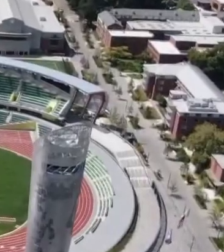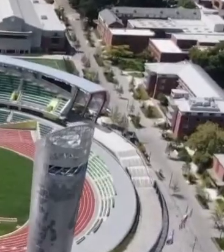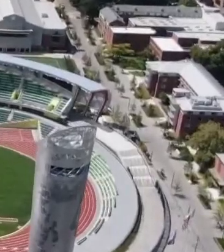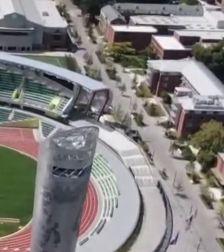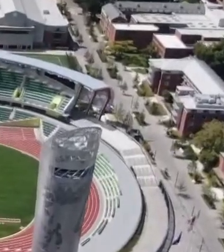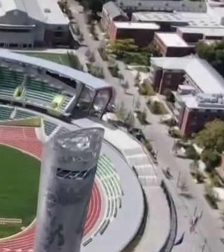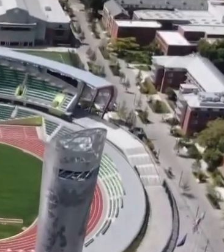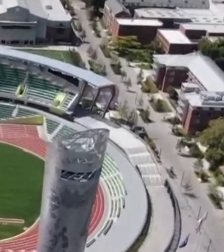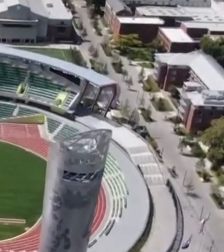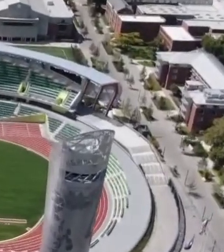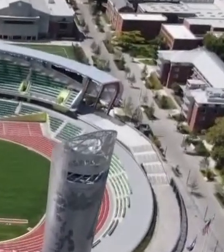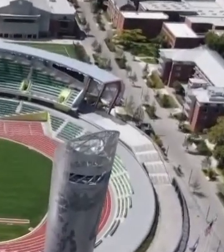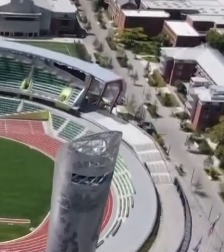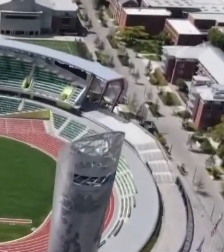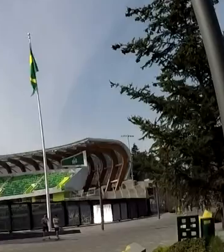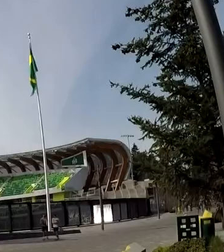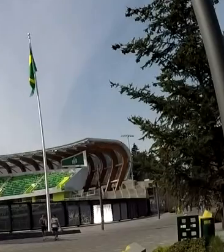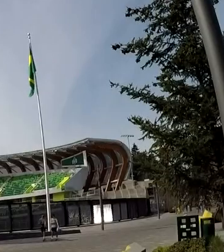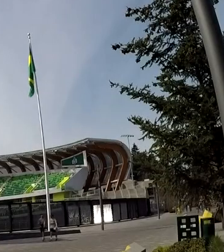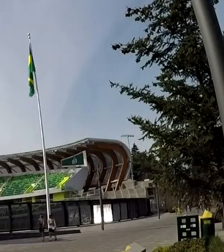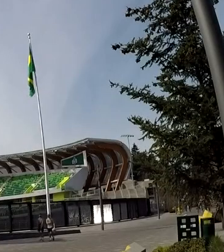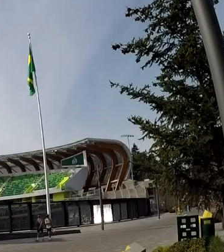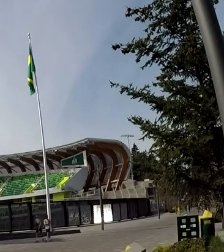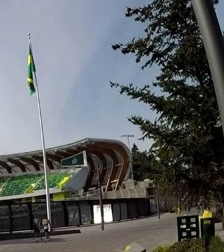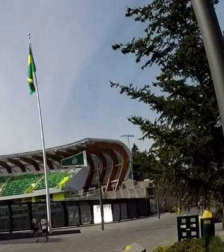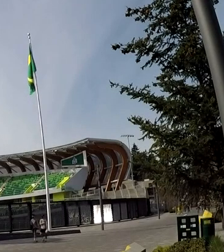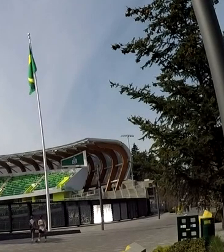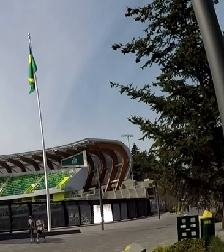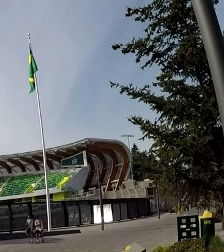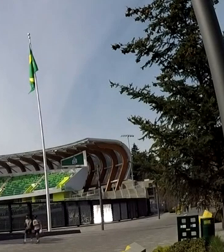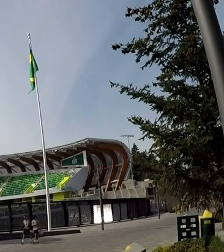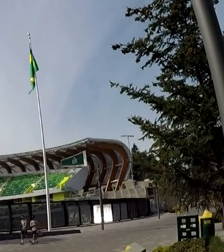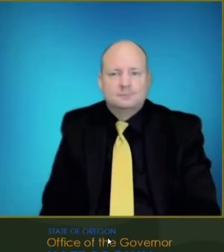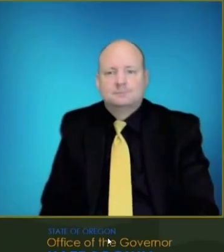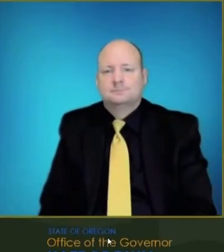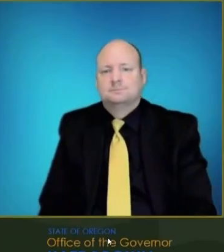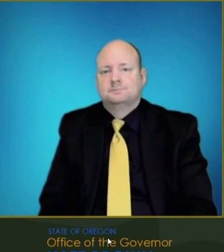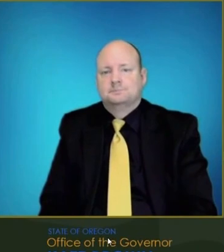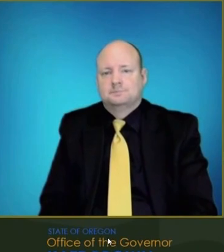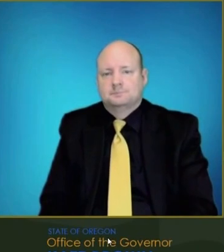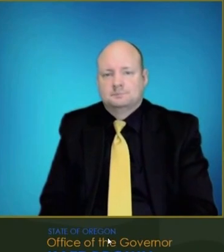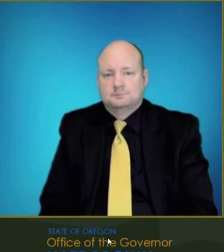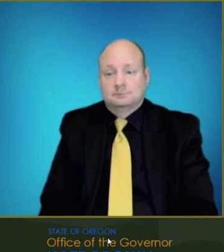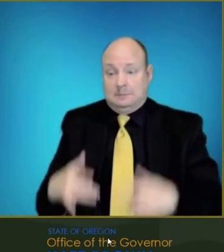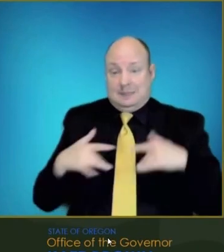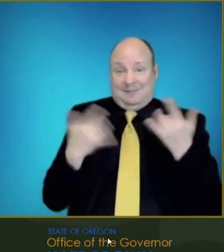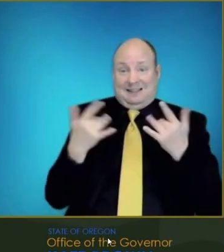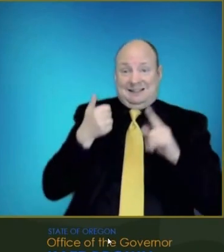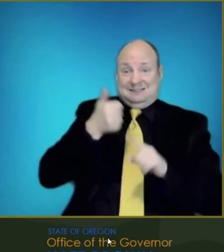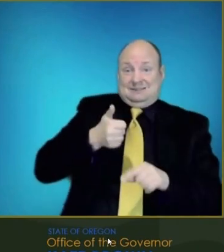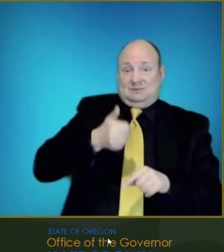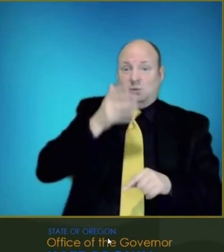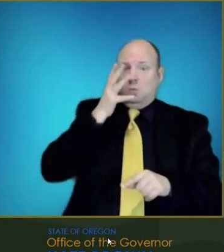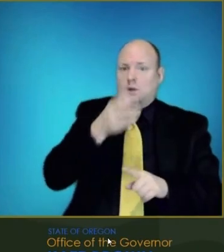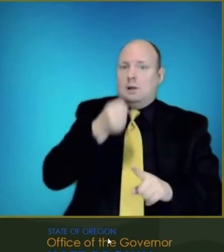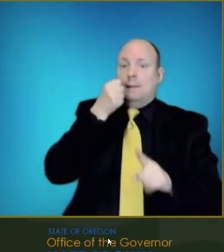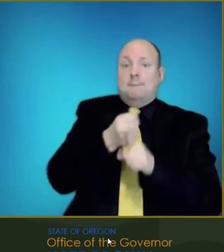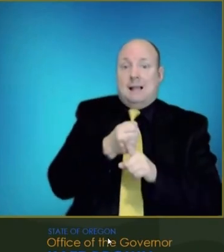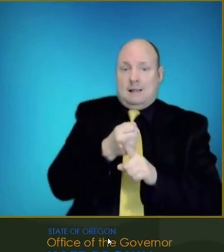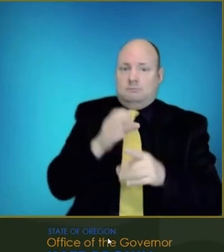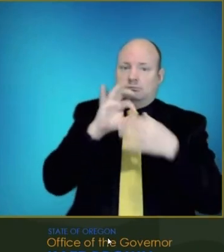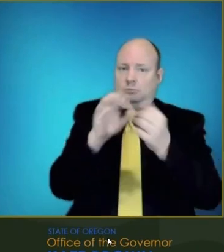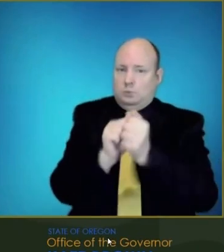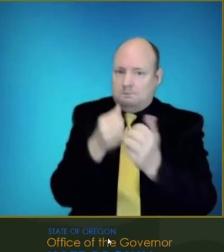This summer, TrackTown USA is going to turn into TrackWorld in Eugene. This event has already changed the face of Eugene